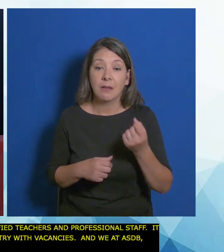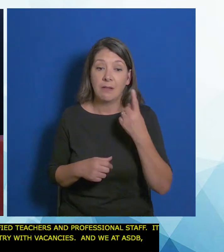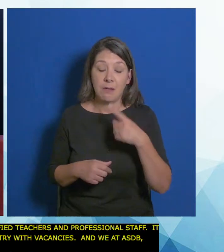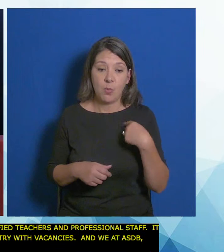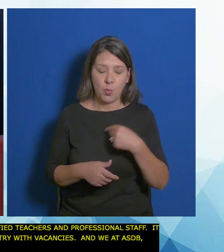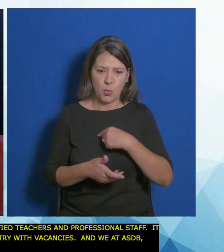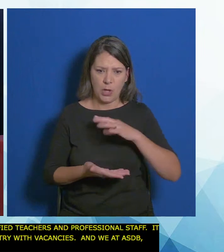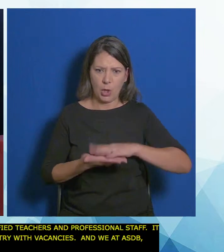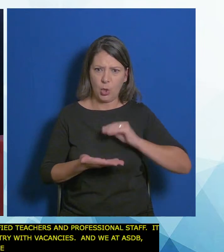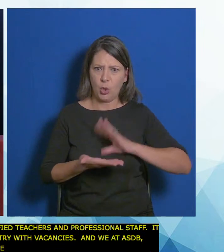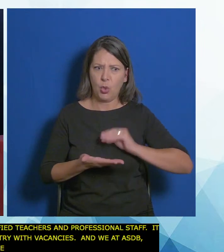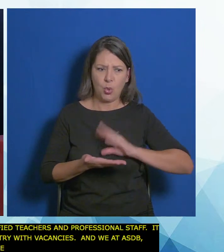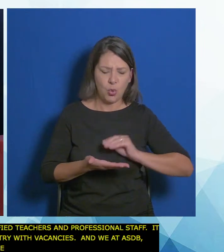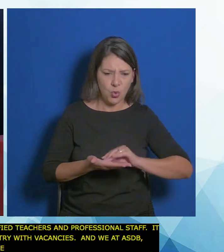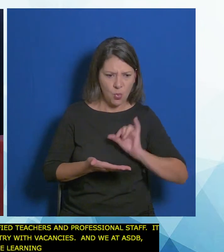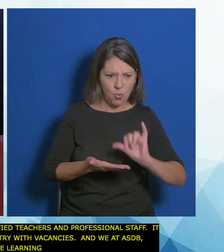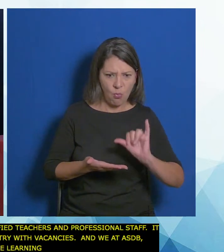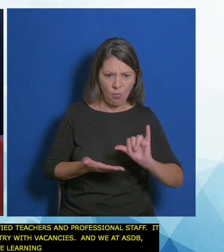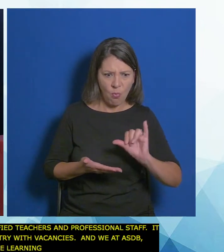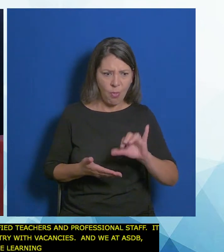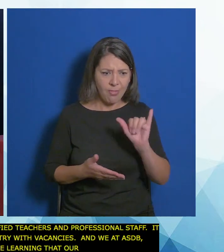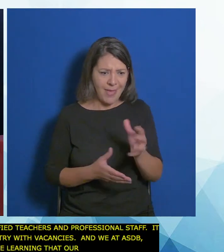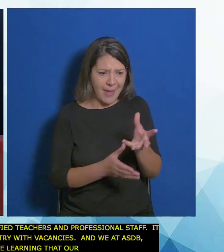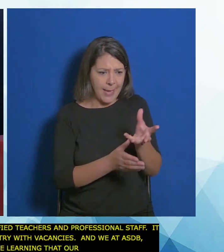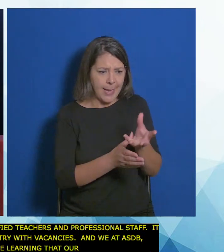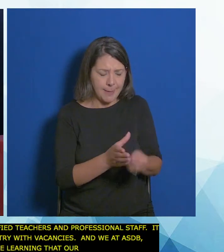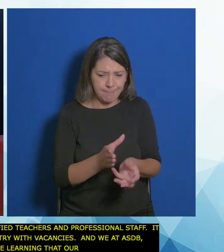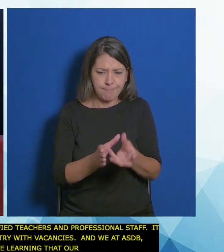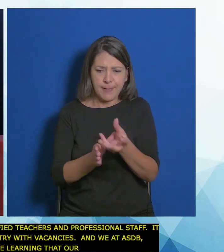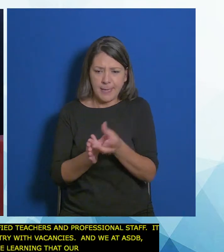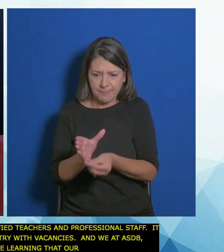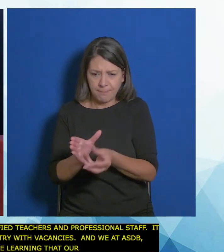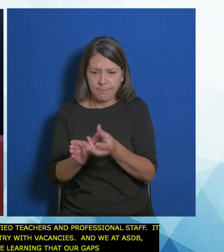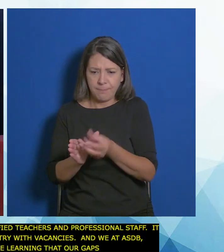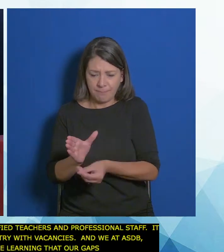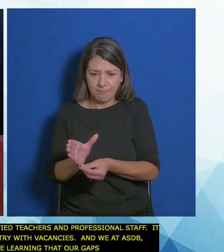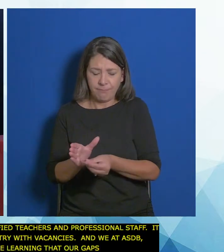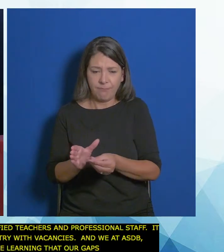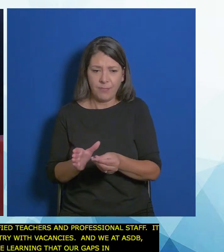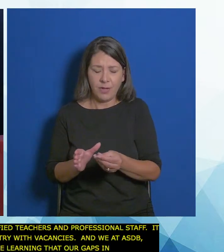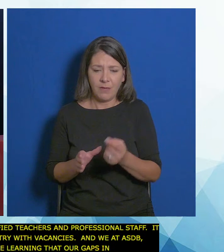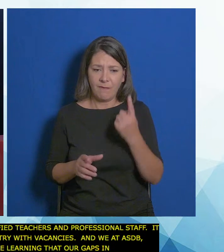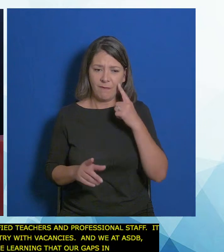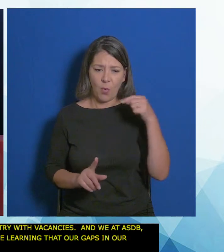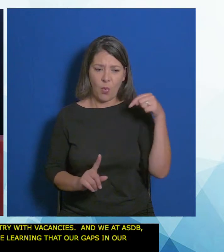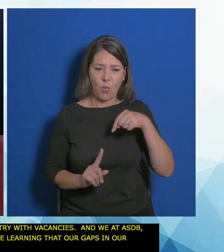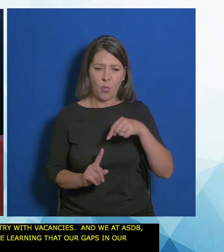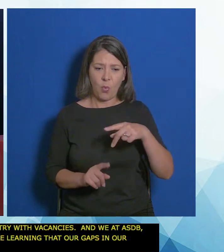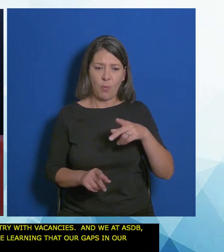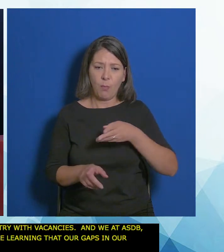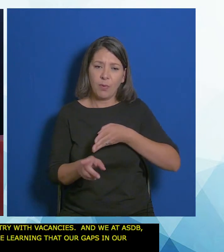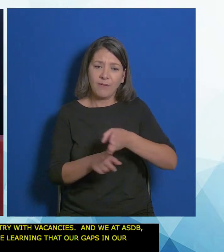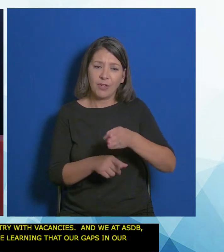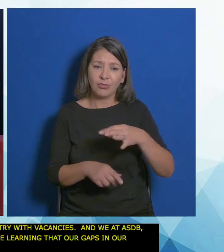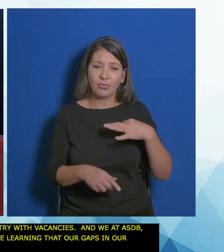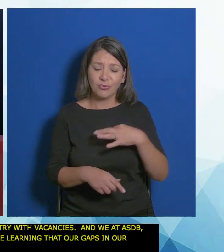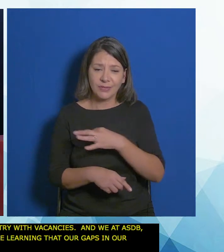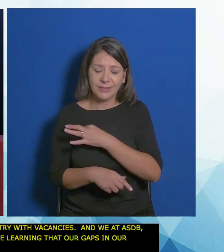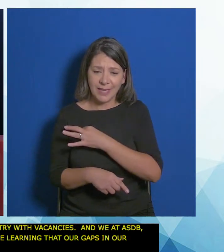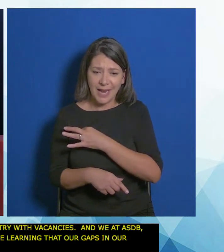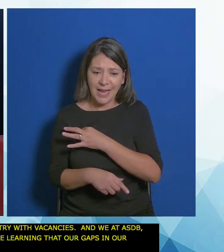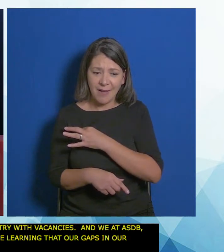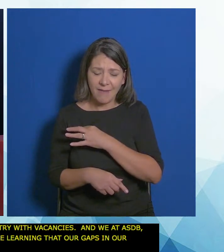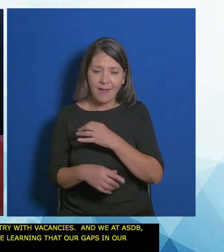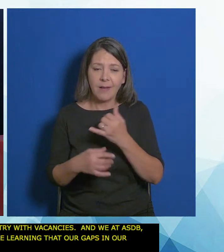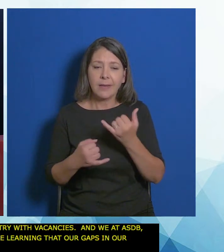that those gaps in our professional staff are starting to affect